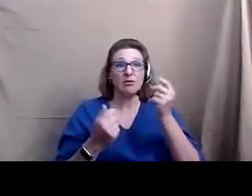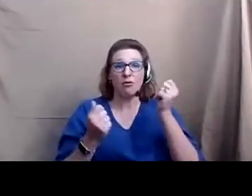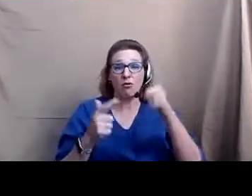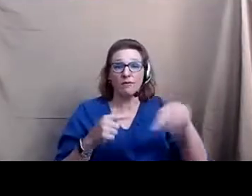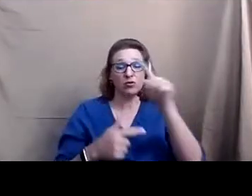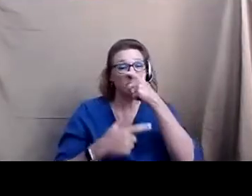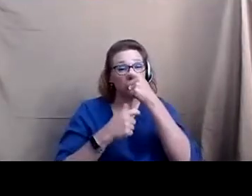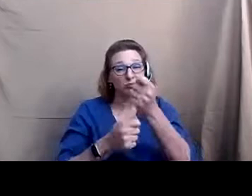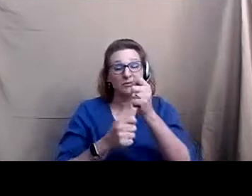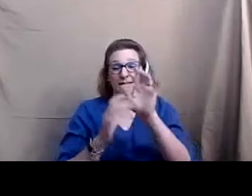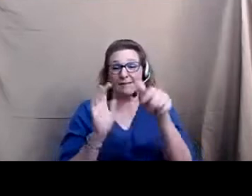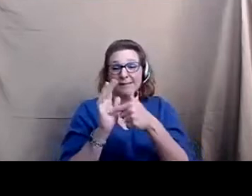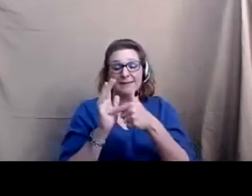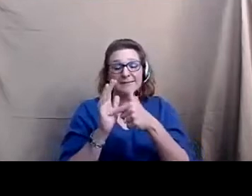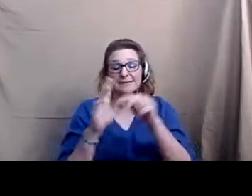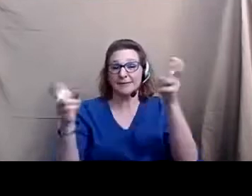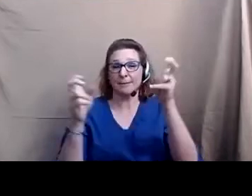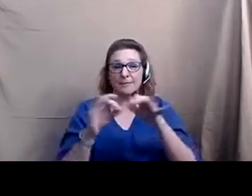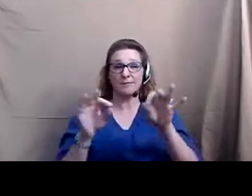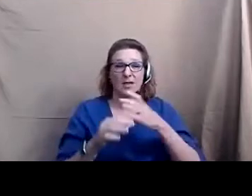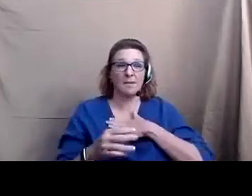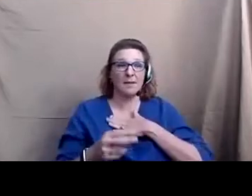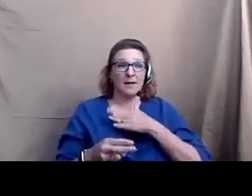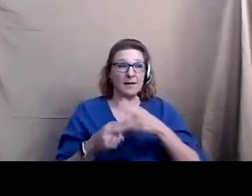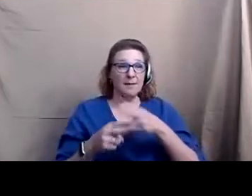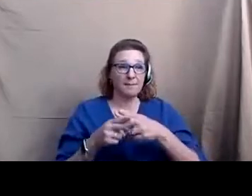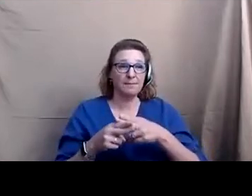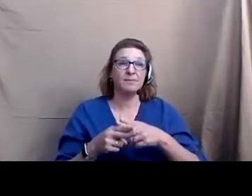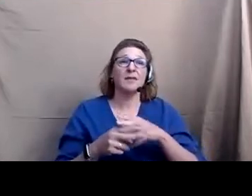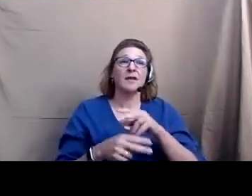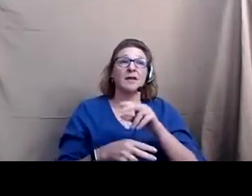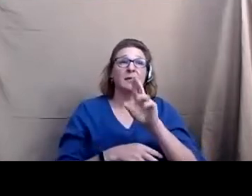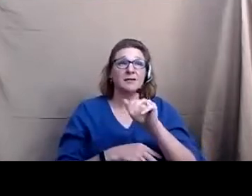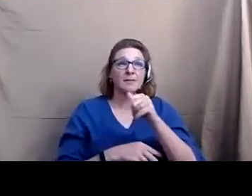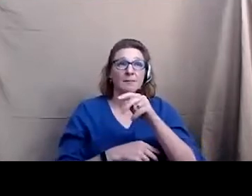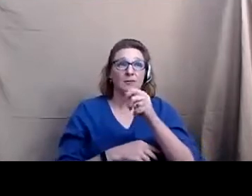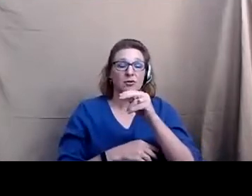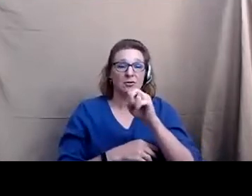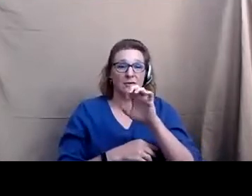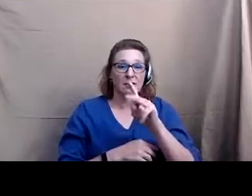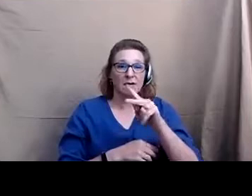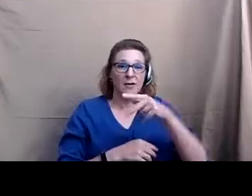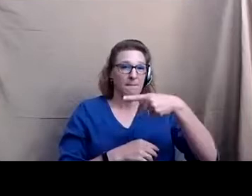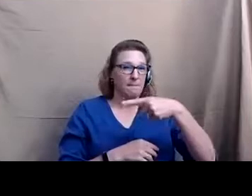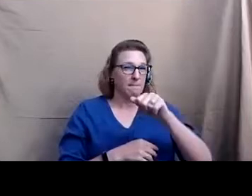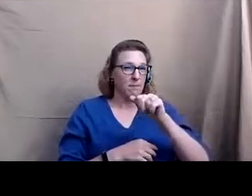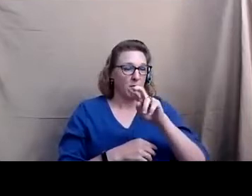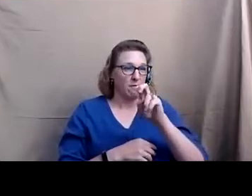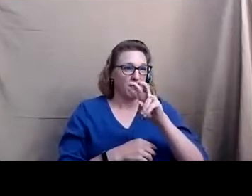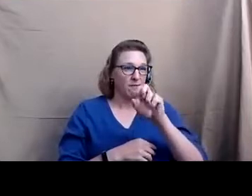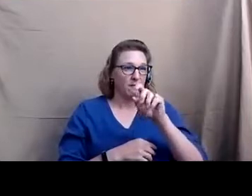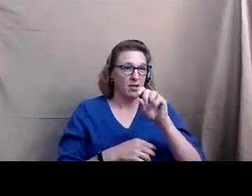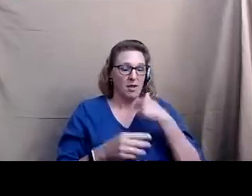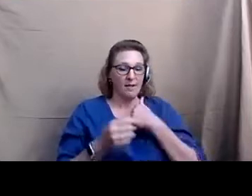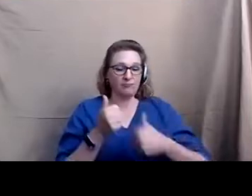topic. My name is Aparna Polavarapu, and I'm the Executive Director and founder of the South